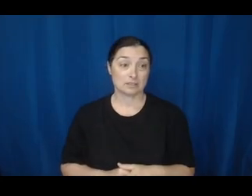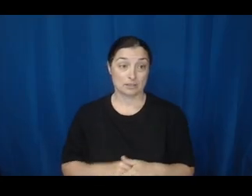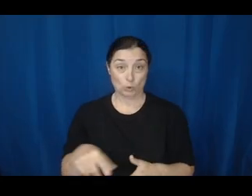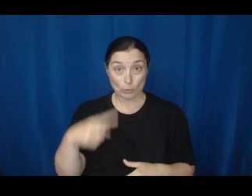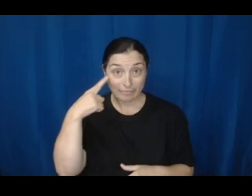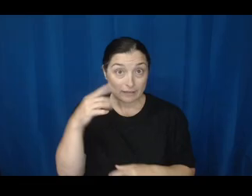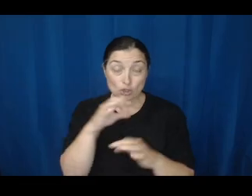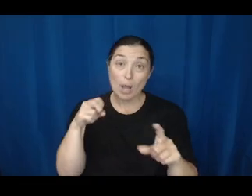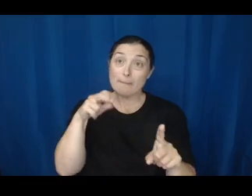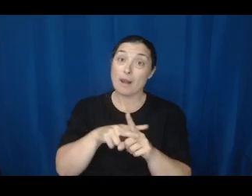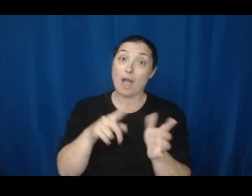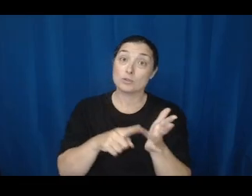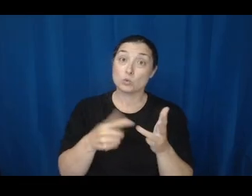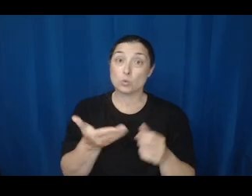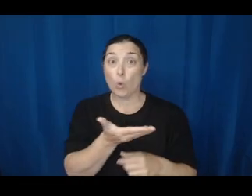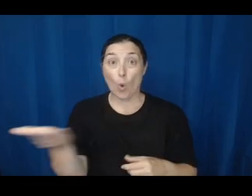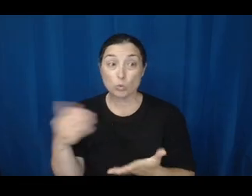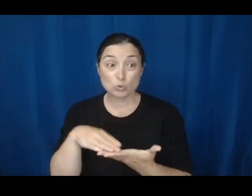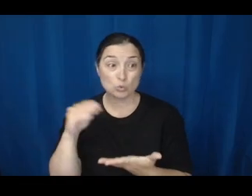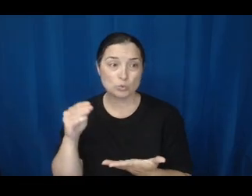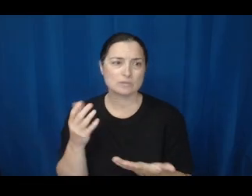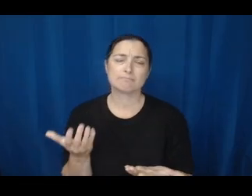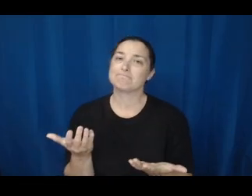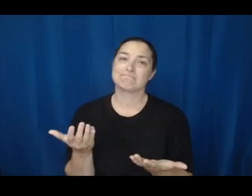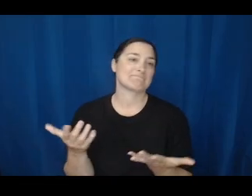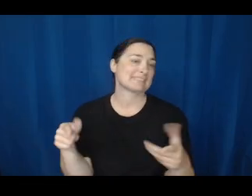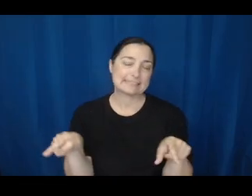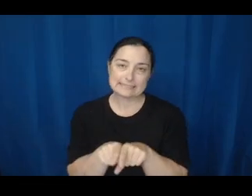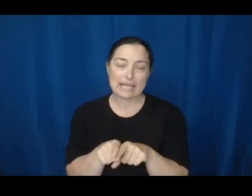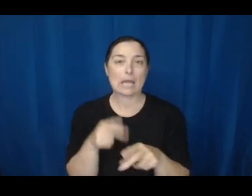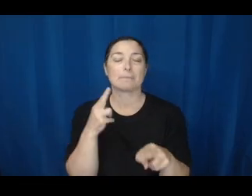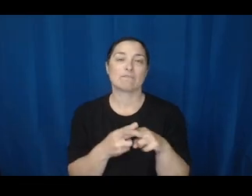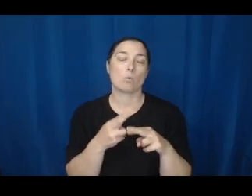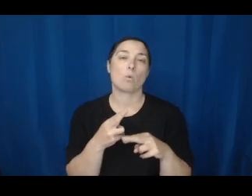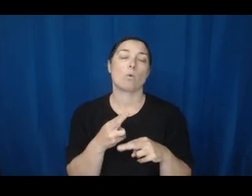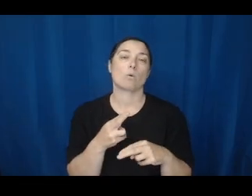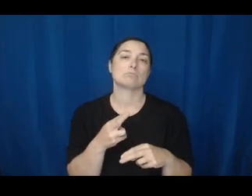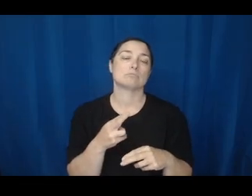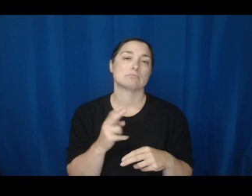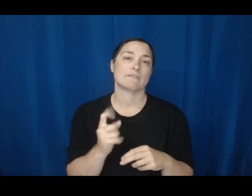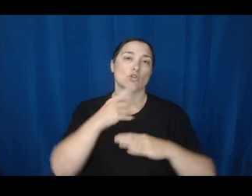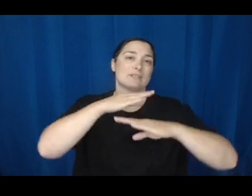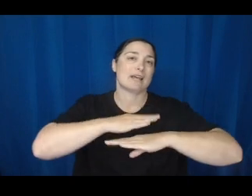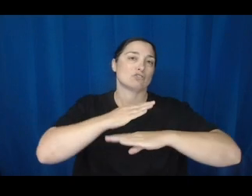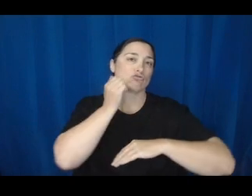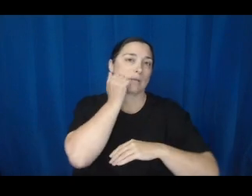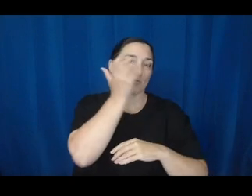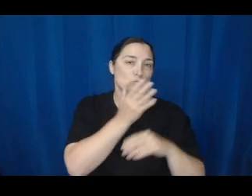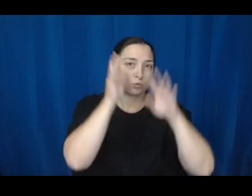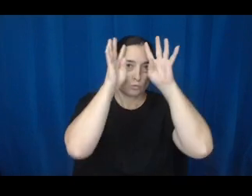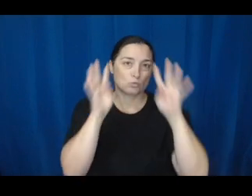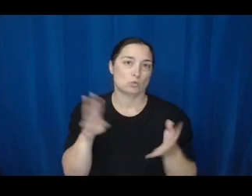to all the kids, it's the same thing with our indigenous students and non-indigenous students that you